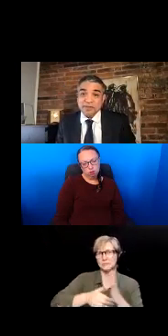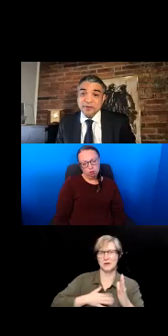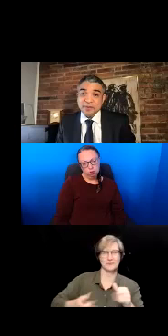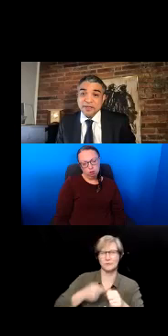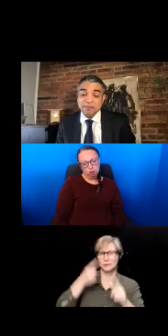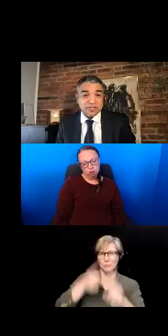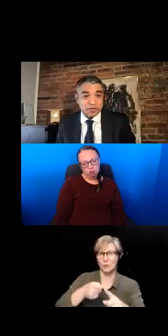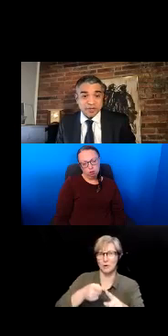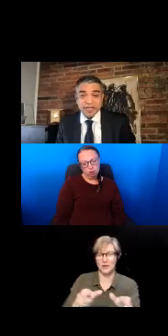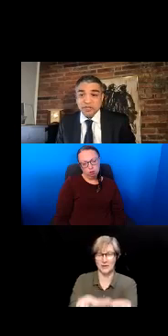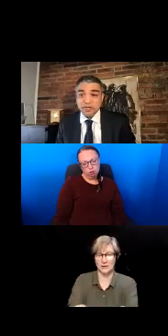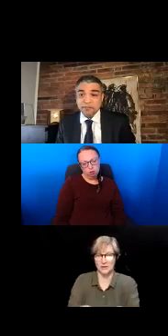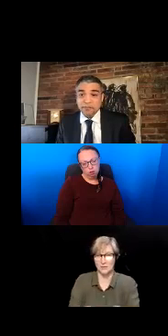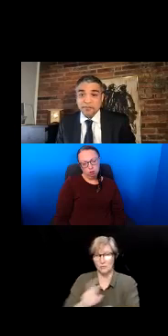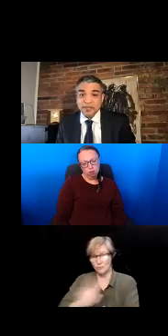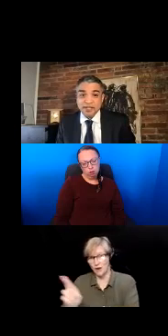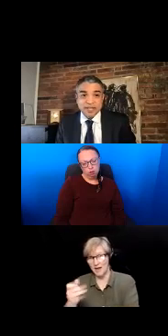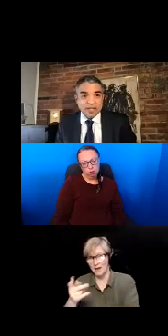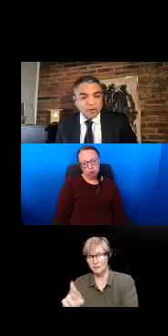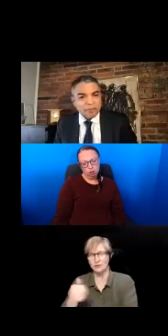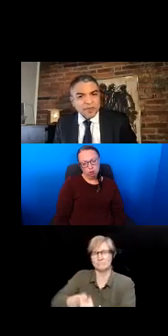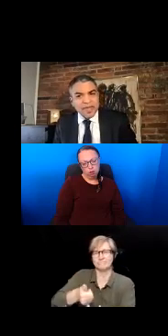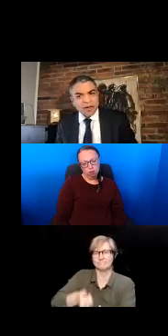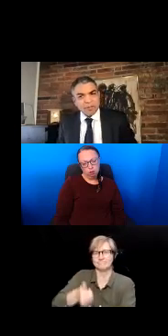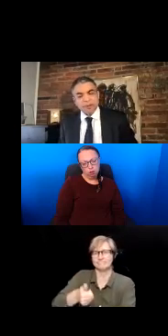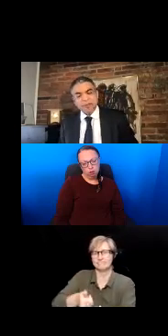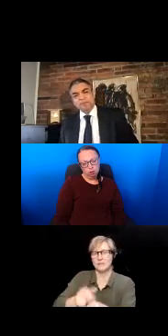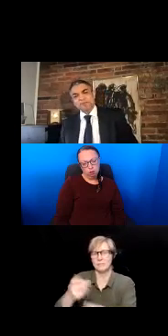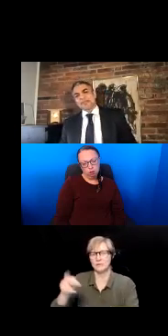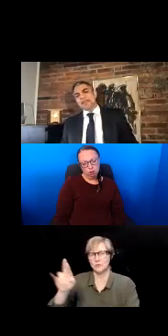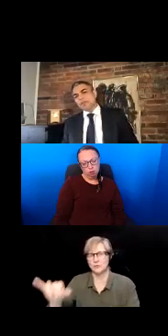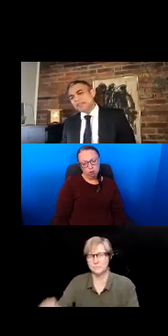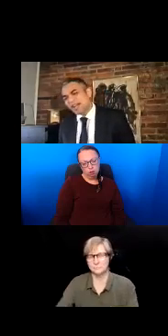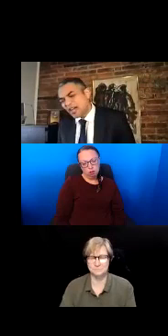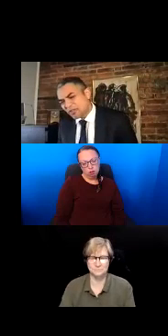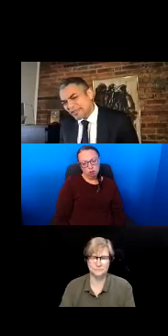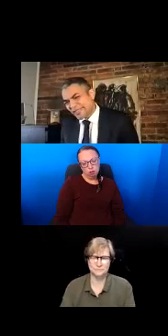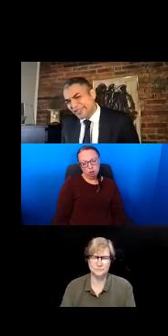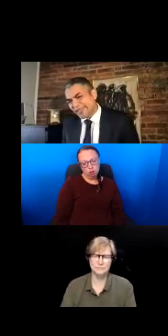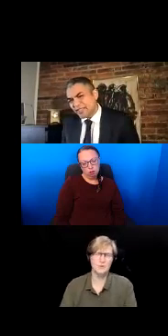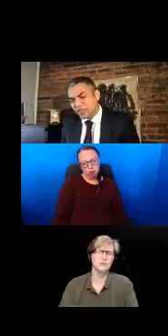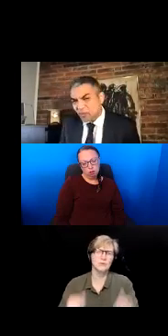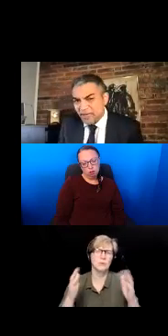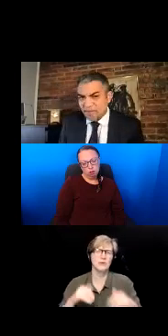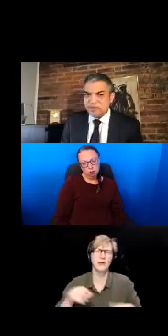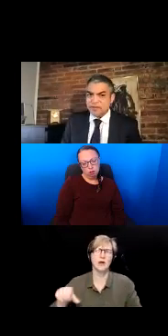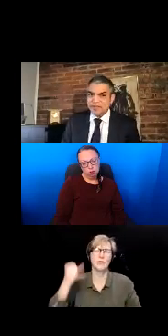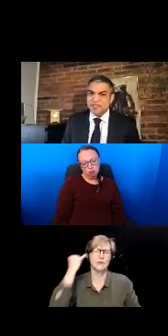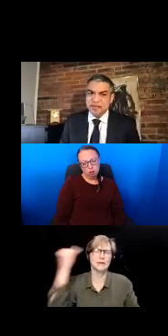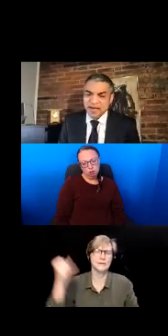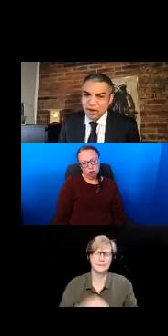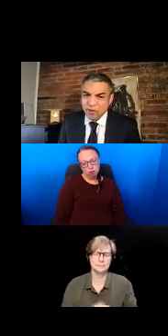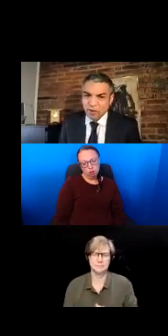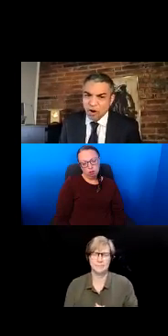right hemisphere may be compensatory in nature. Well, how about that other idea, that the right hemisphere